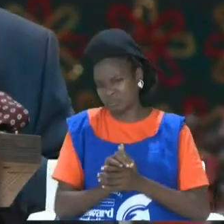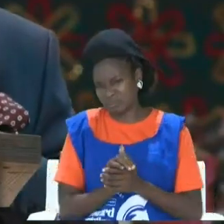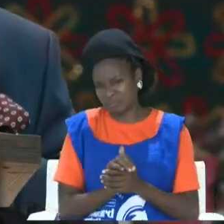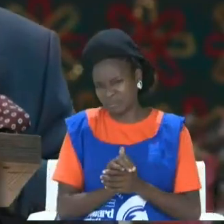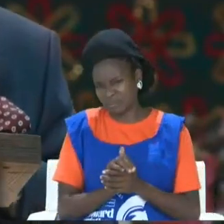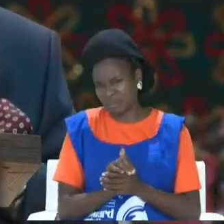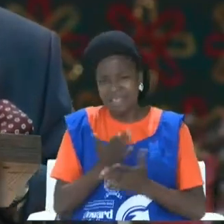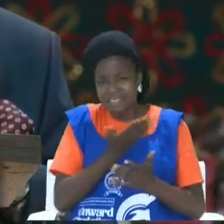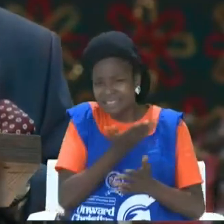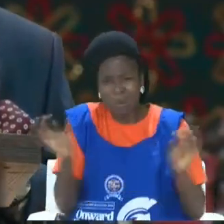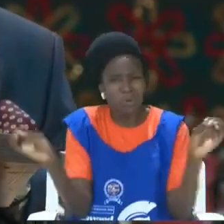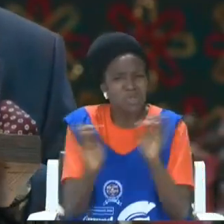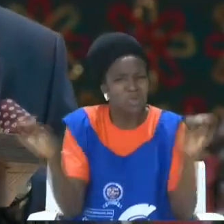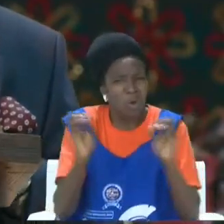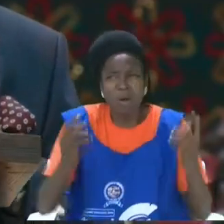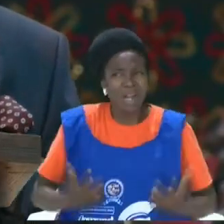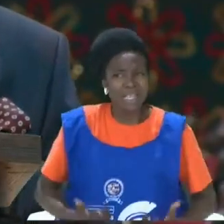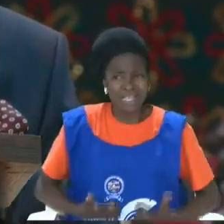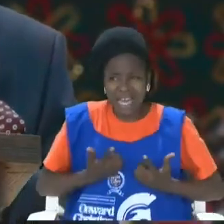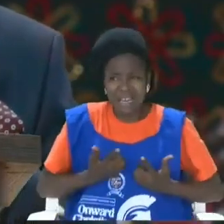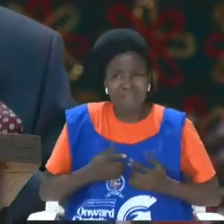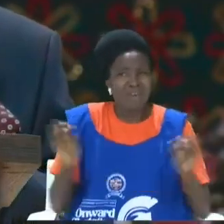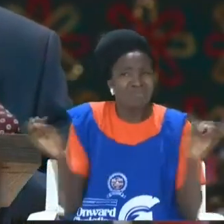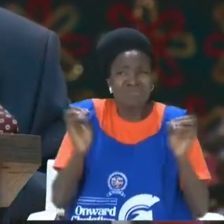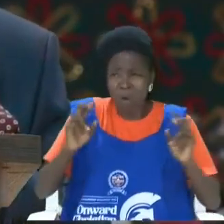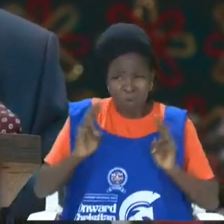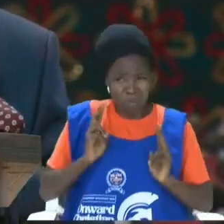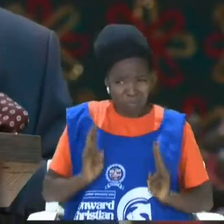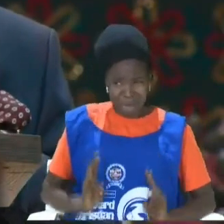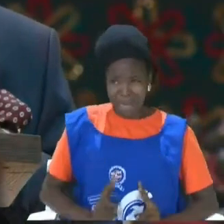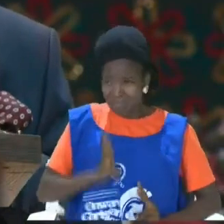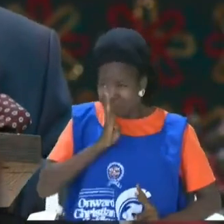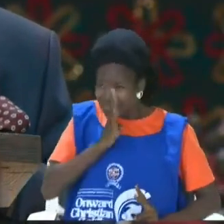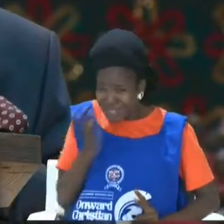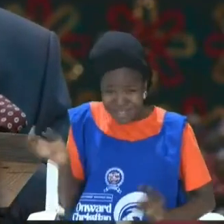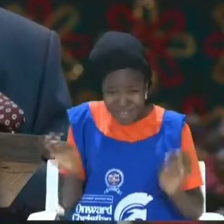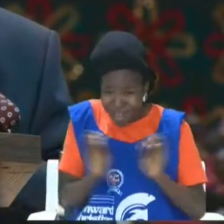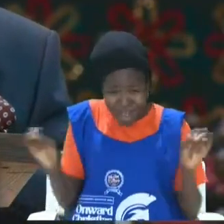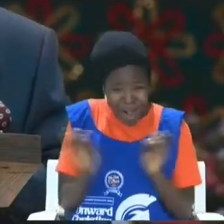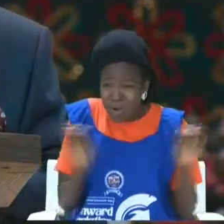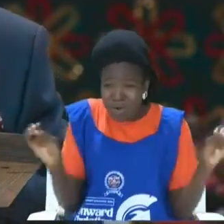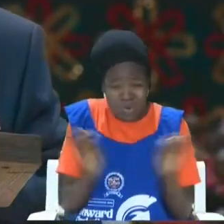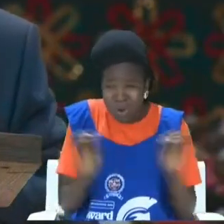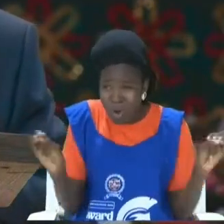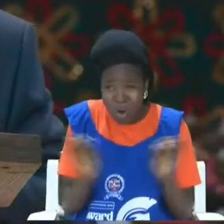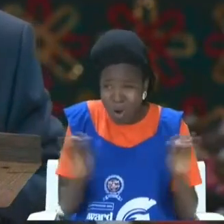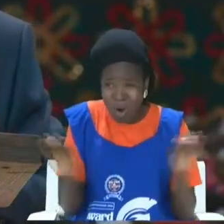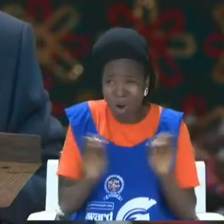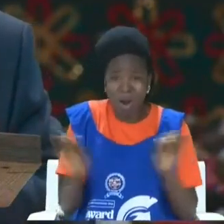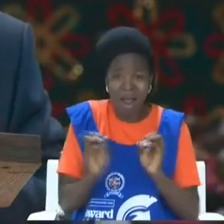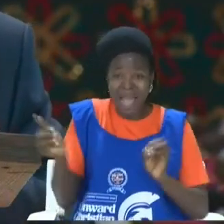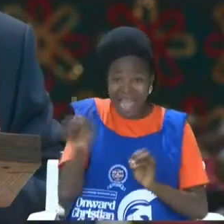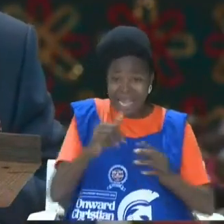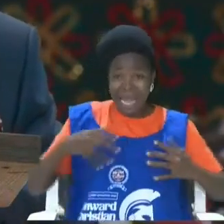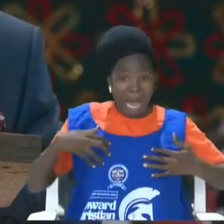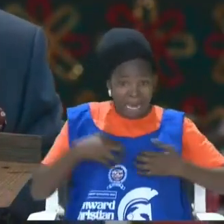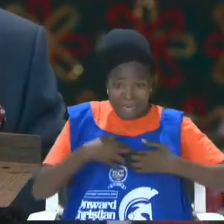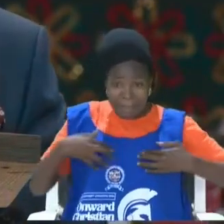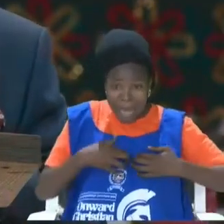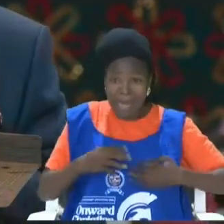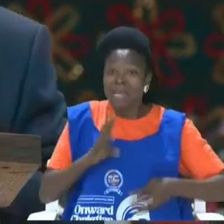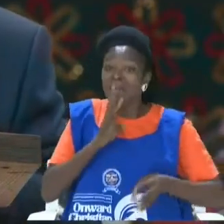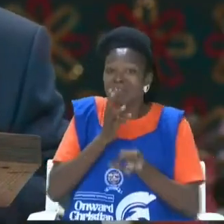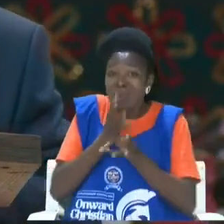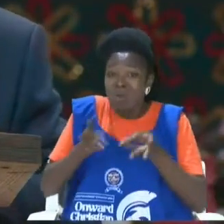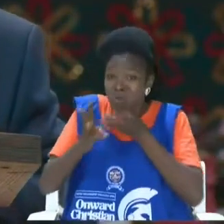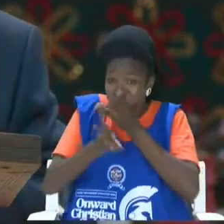There was no life of any human being, no life of any animal,